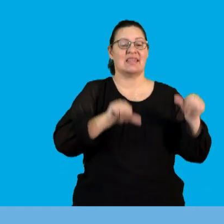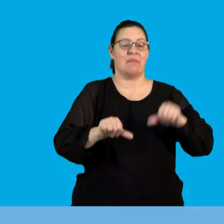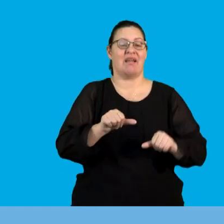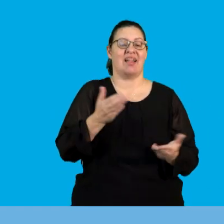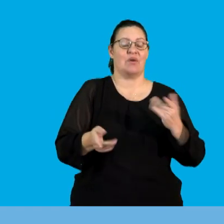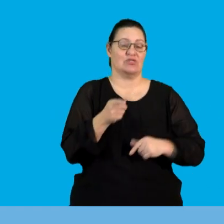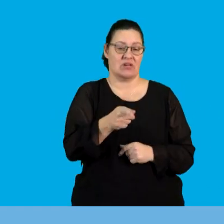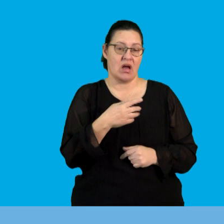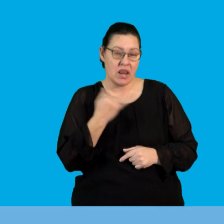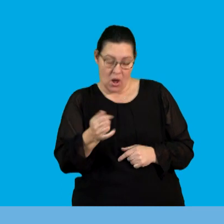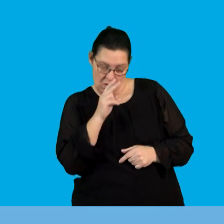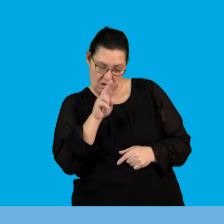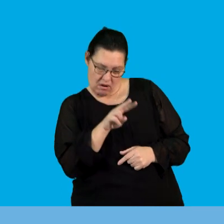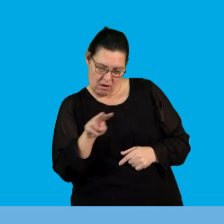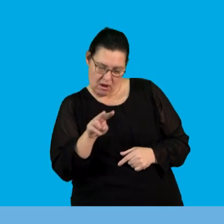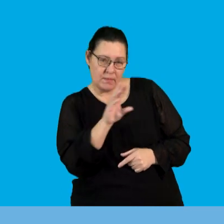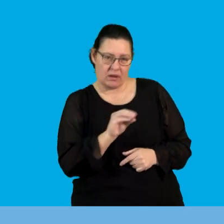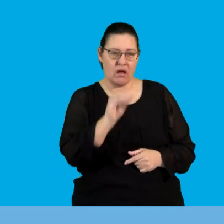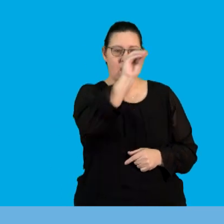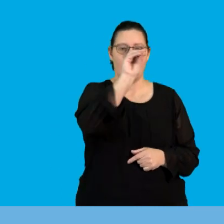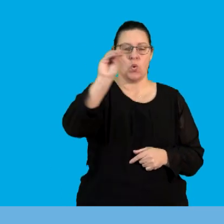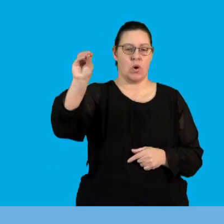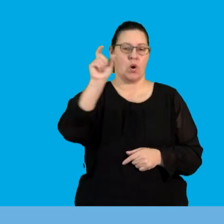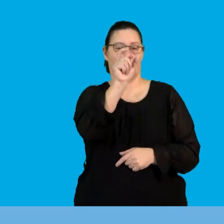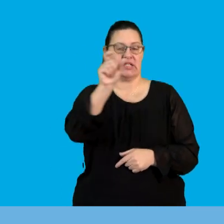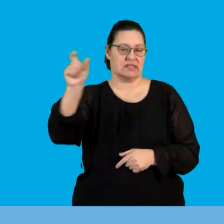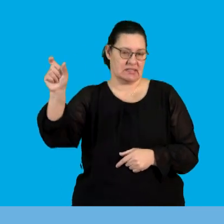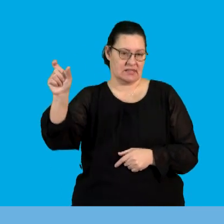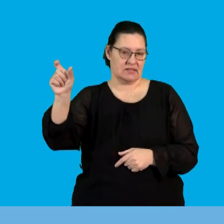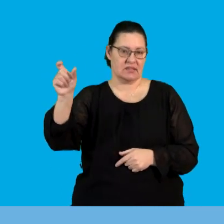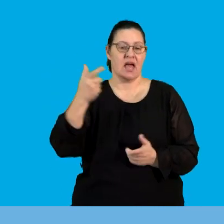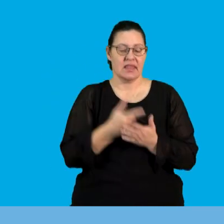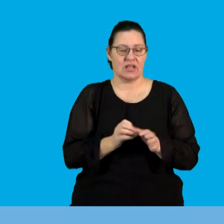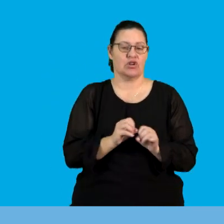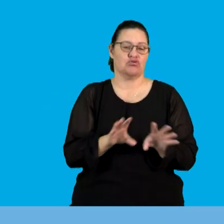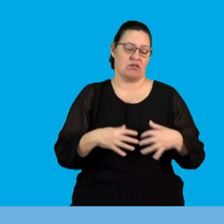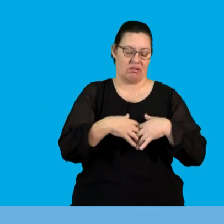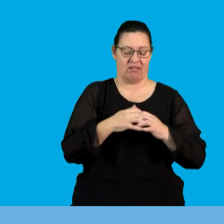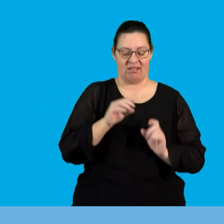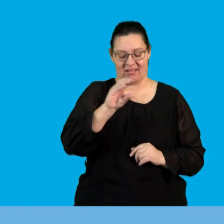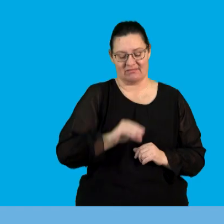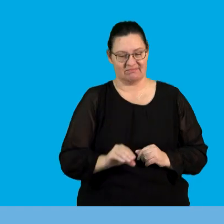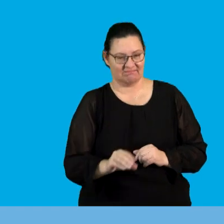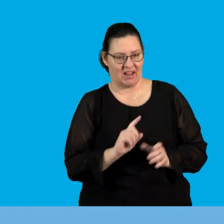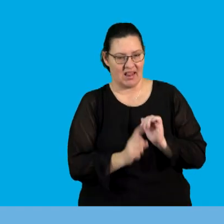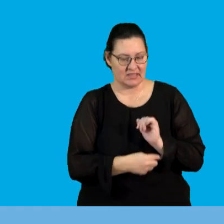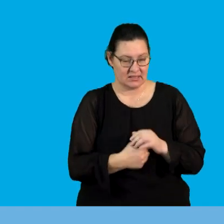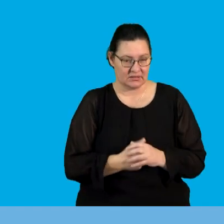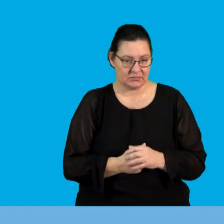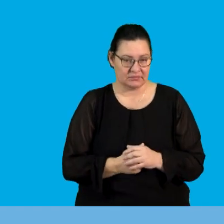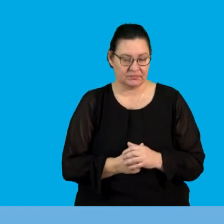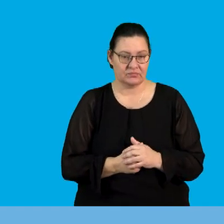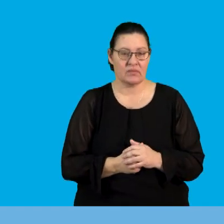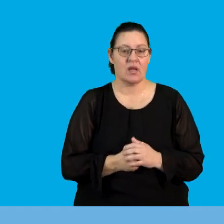chemical equation. So what we need to now do is to just write the word equation and then give the general equation of this particular reaction